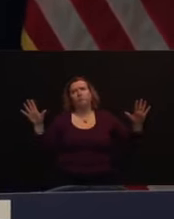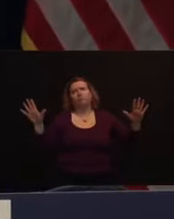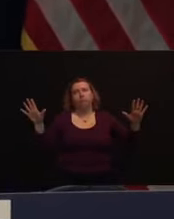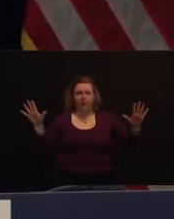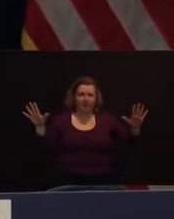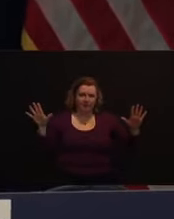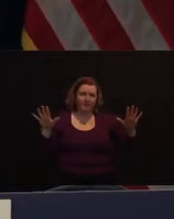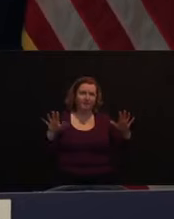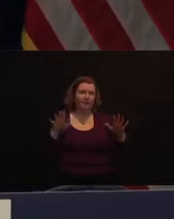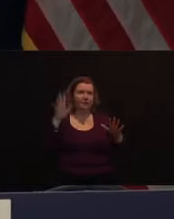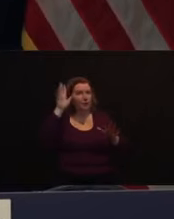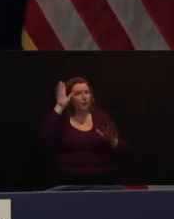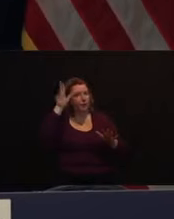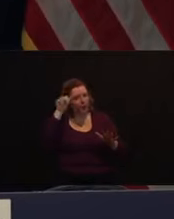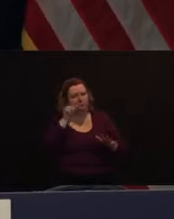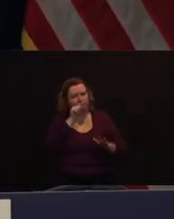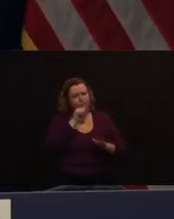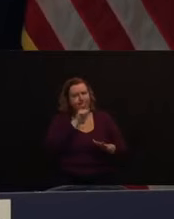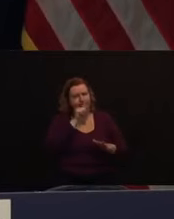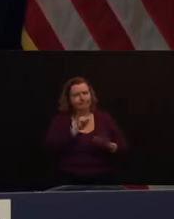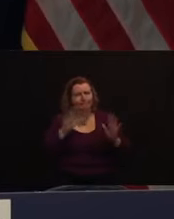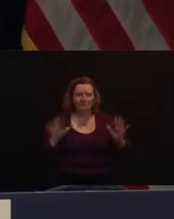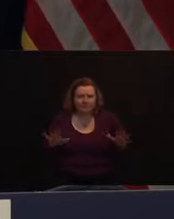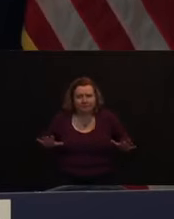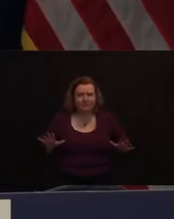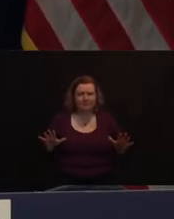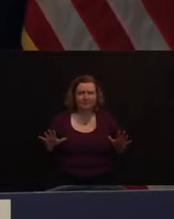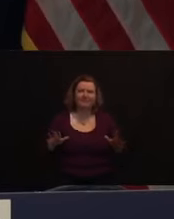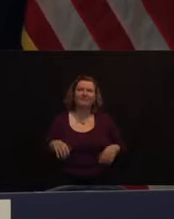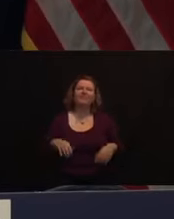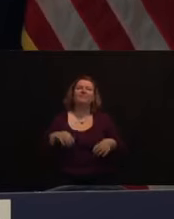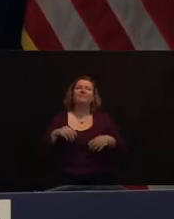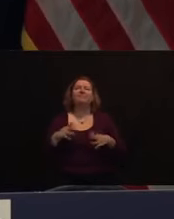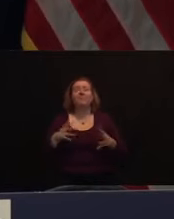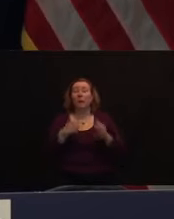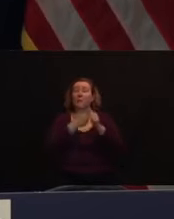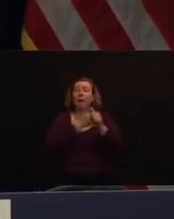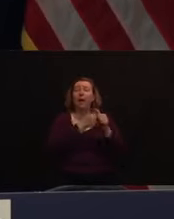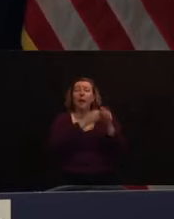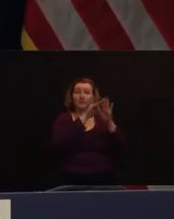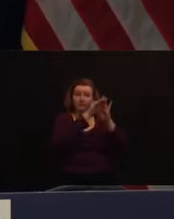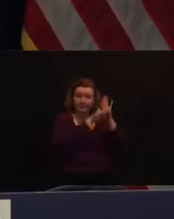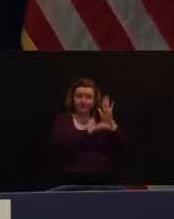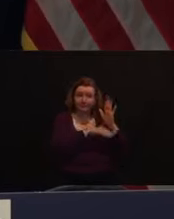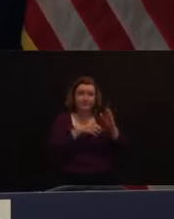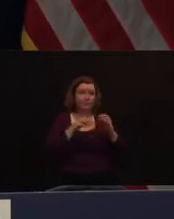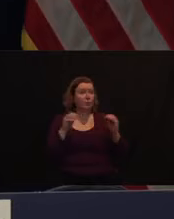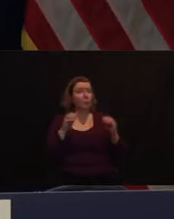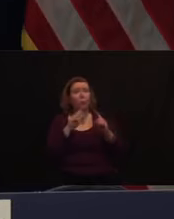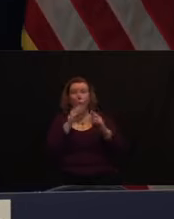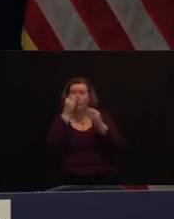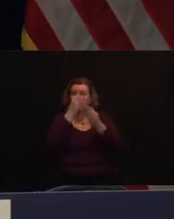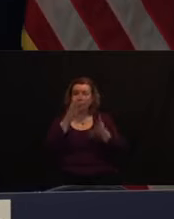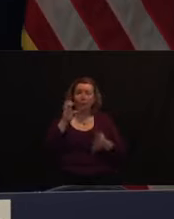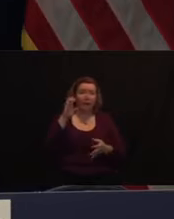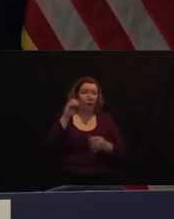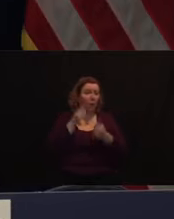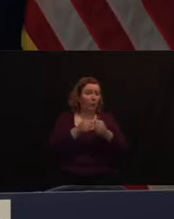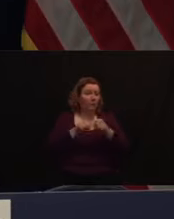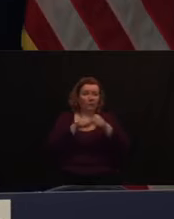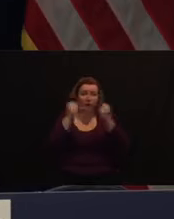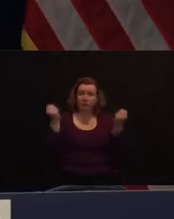So with regard to compliance, as the governor indicated, there was no reported EO violations to the Rock since we last